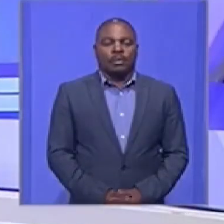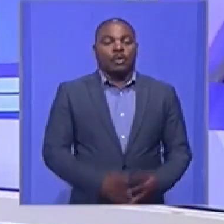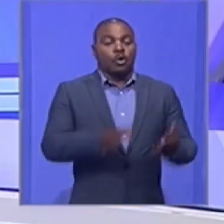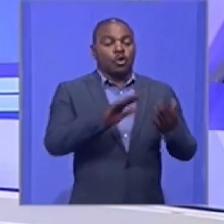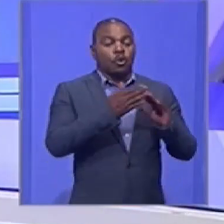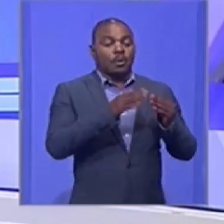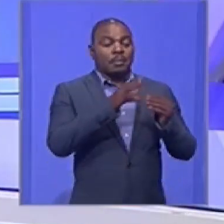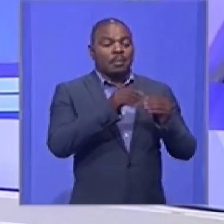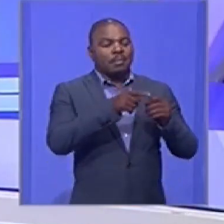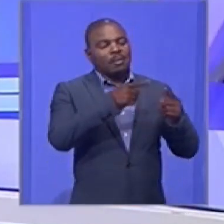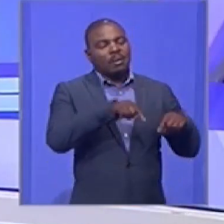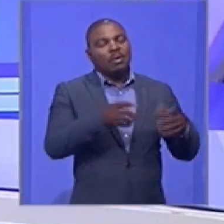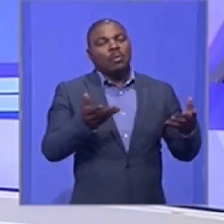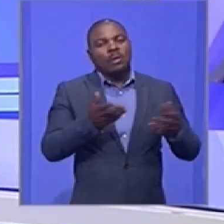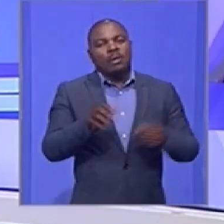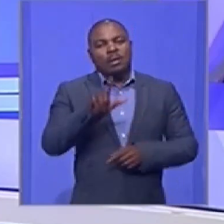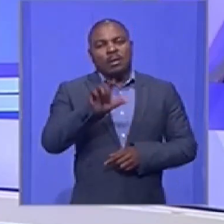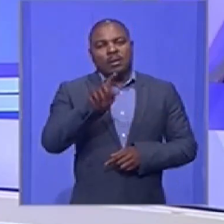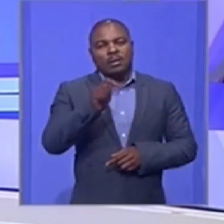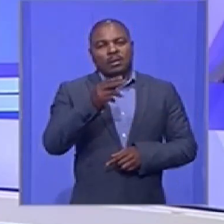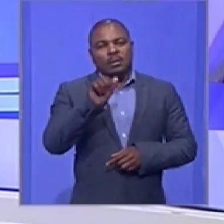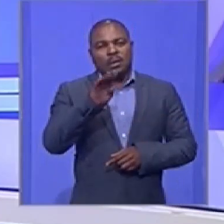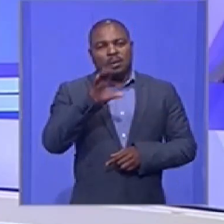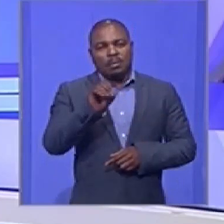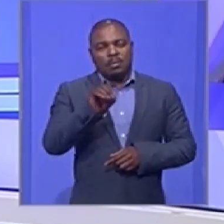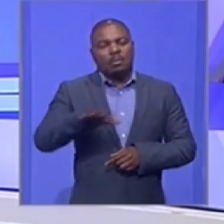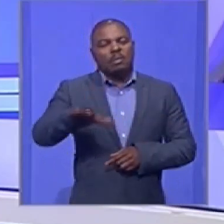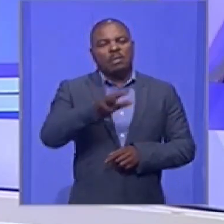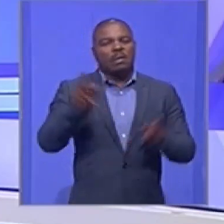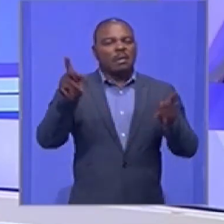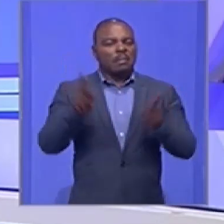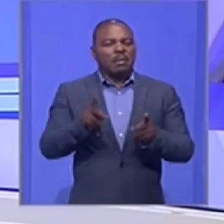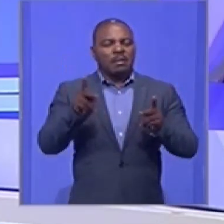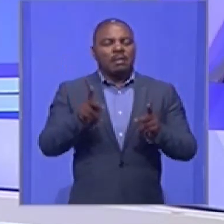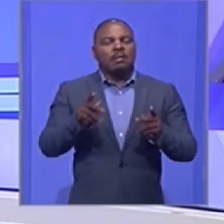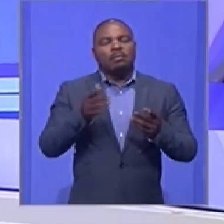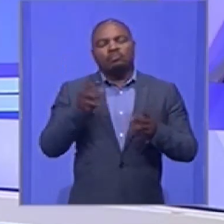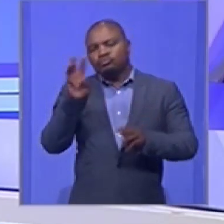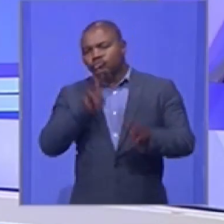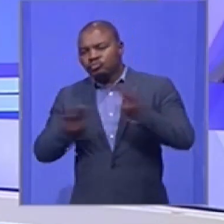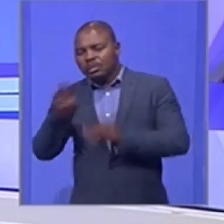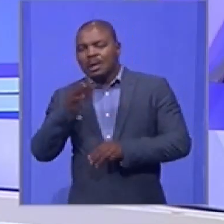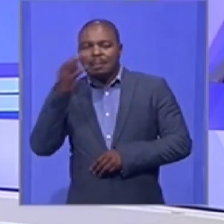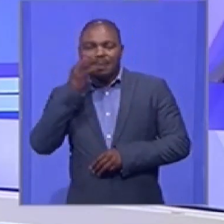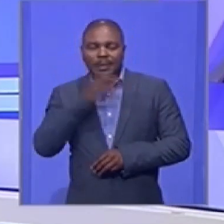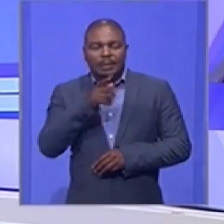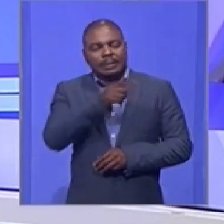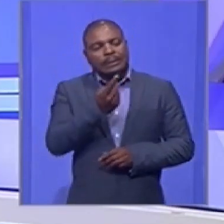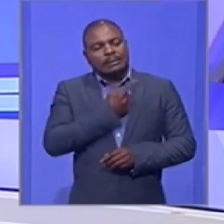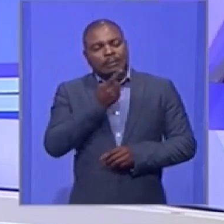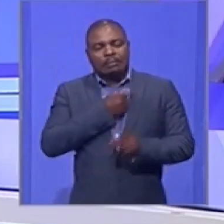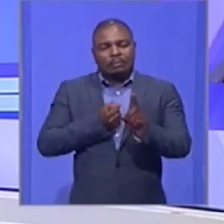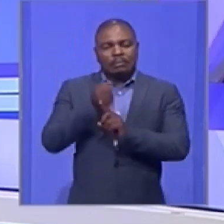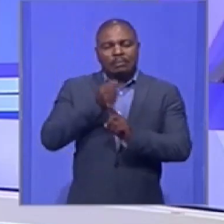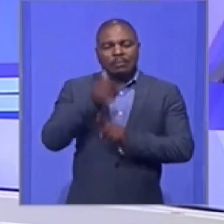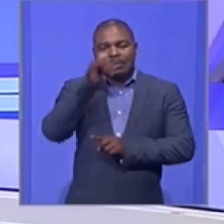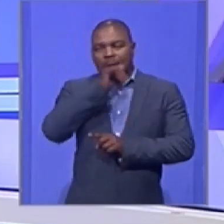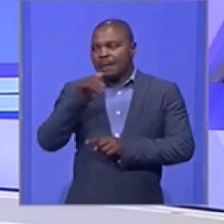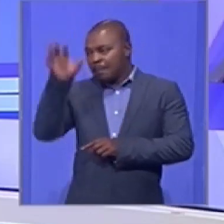Maleta motse kwa Ditaba Park gaufi le Kimberley kwa Northern Cape ba re ba tlogetswe fela go lwantsha bosenyi ntle le kemonokeng ya